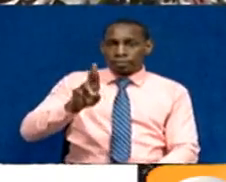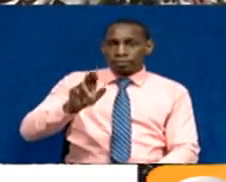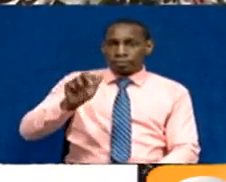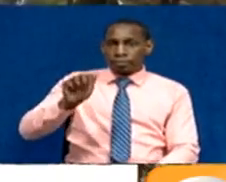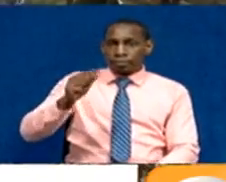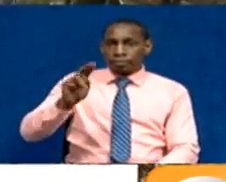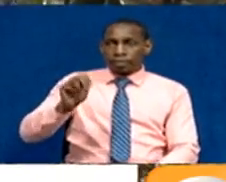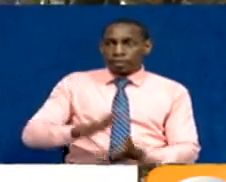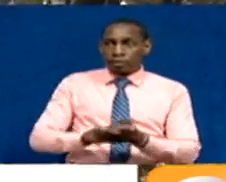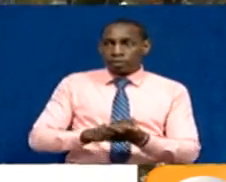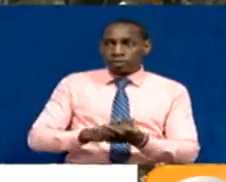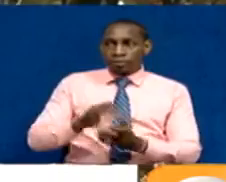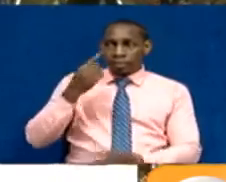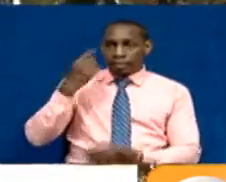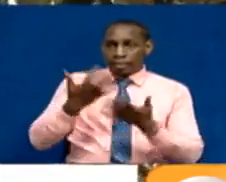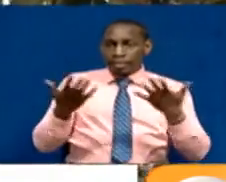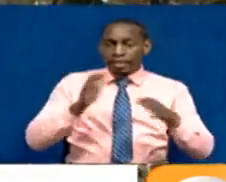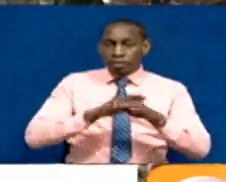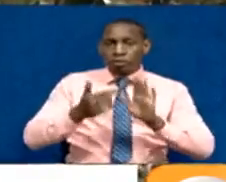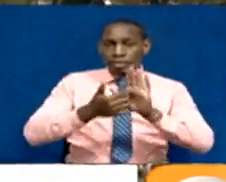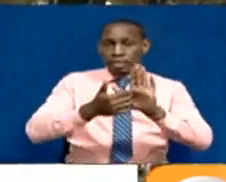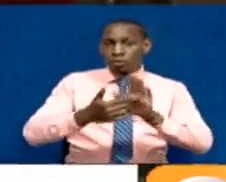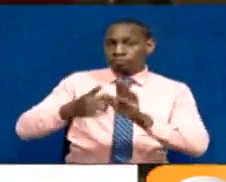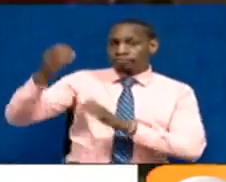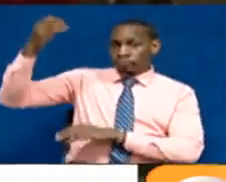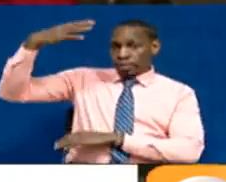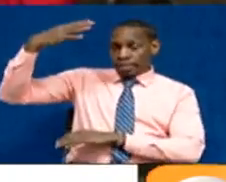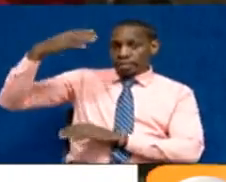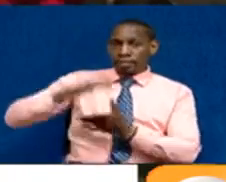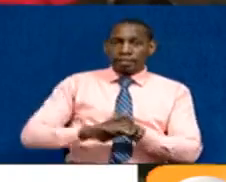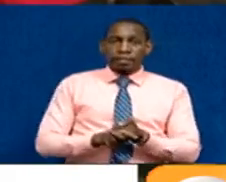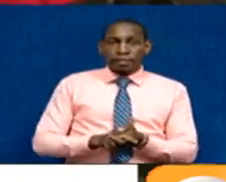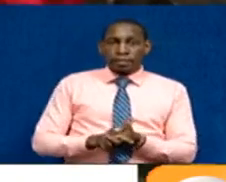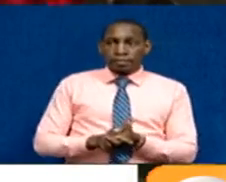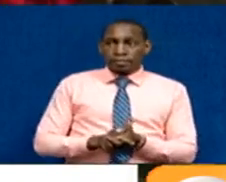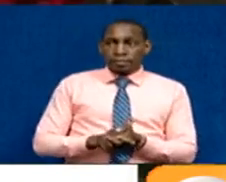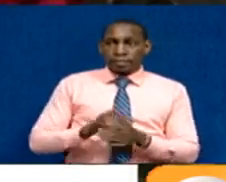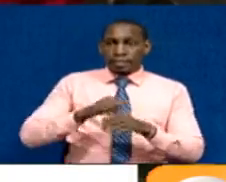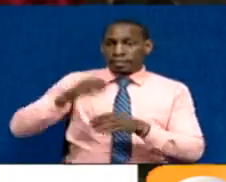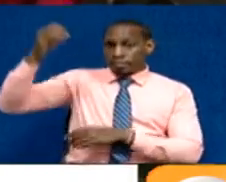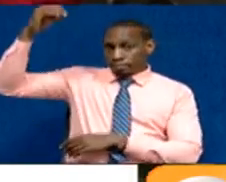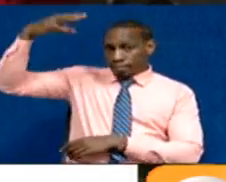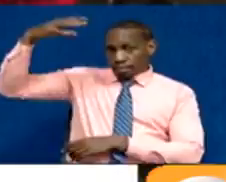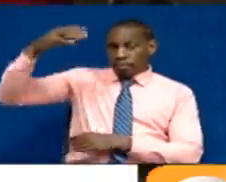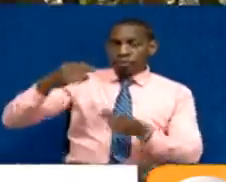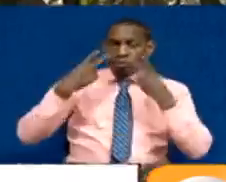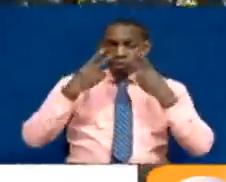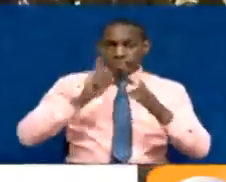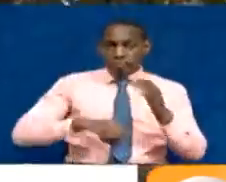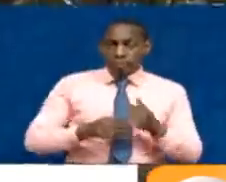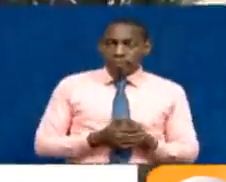Christmas decors, they are good for reflecting the light. And when it is sunshine, you find